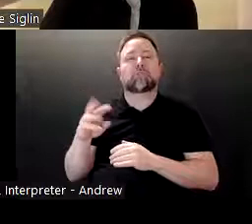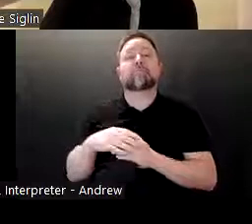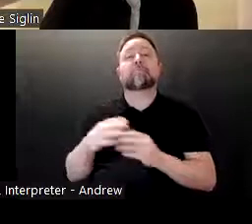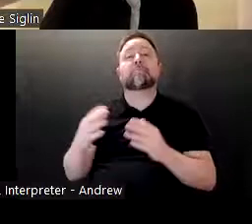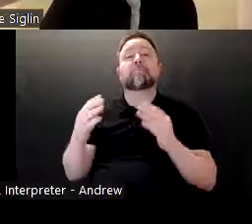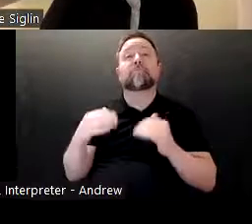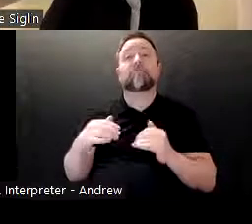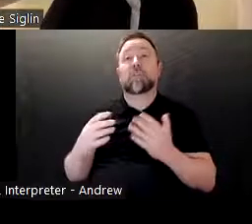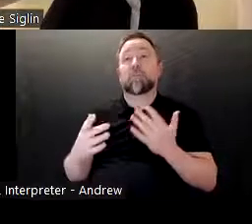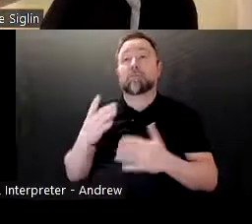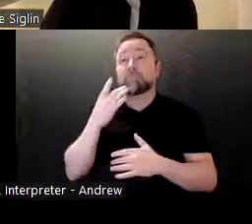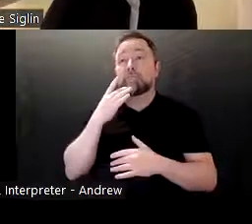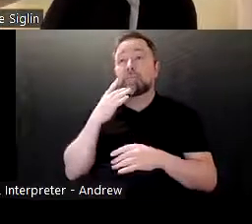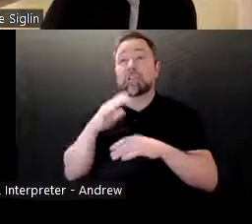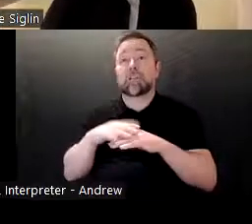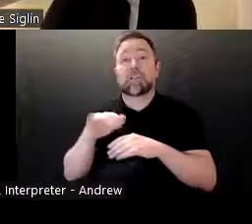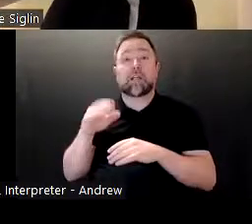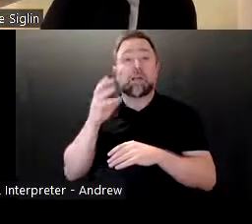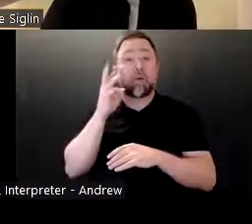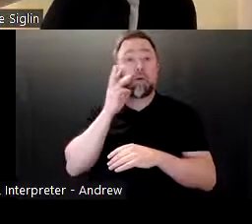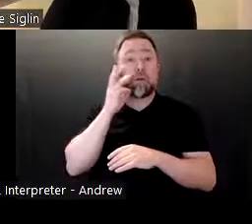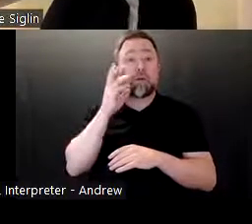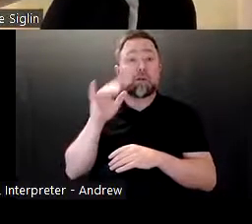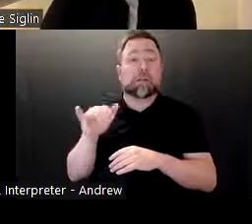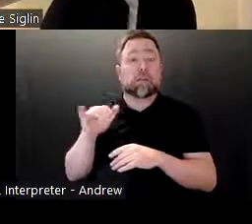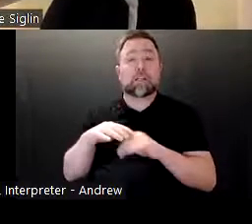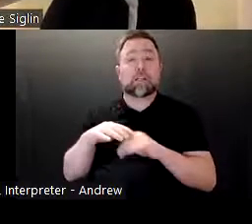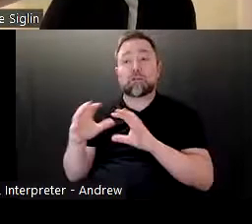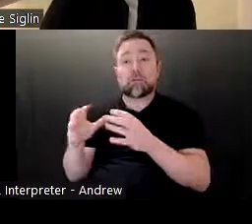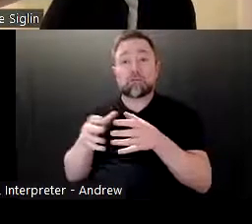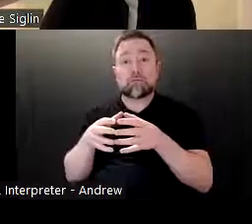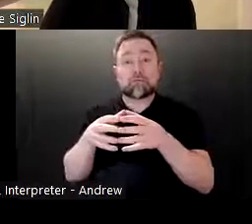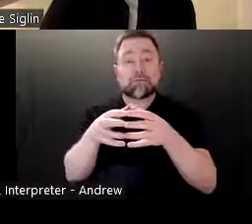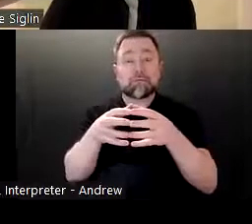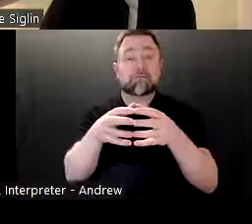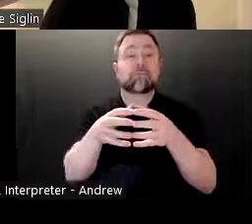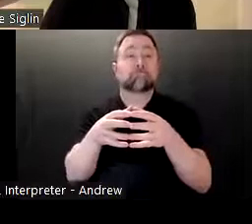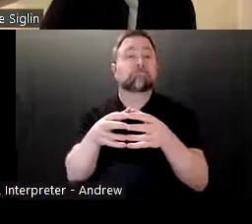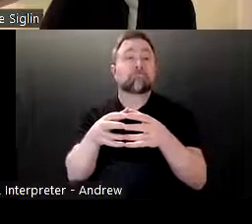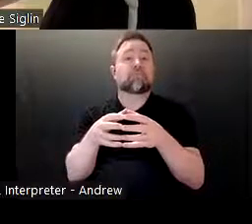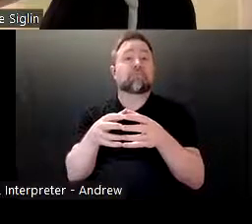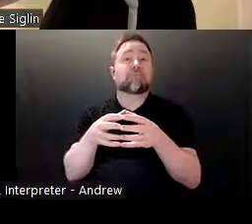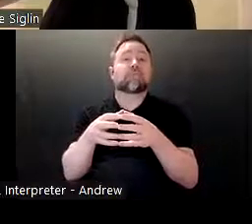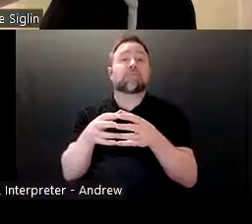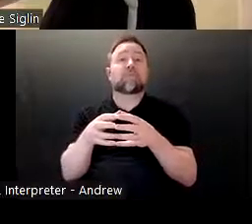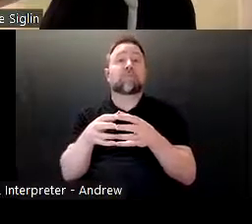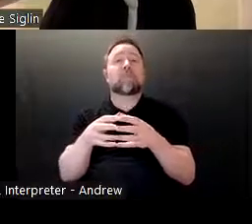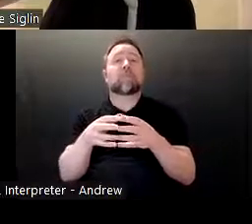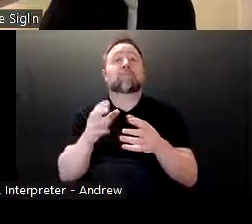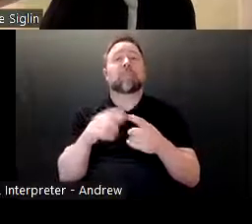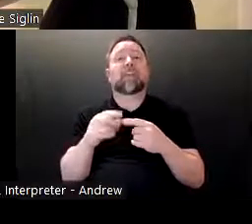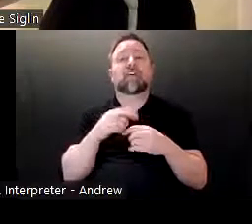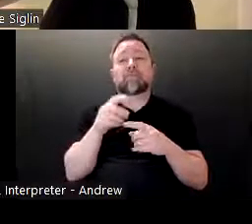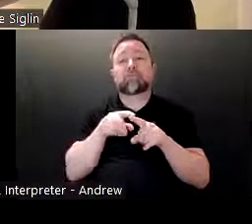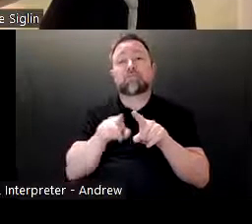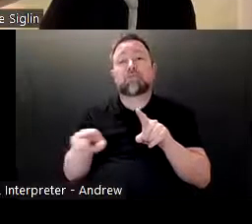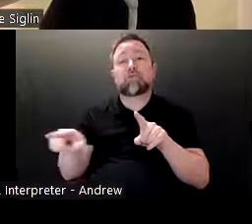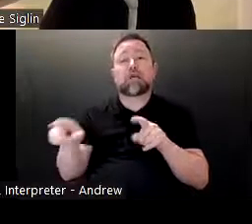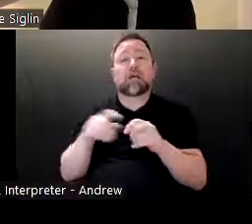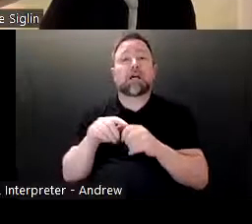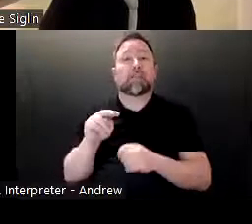tasting at the Chadsford Winery while you are en route to Longwood, or take a little bit of a detour out of Malvern